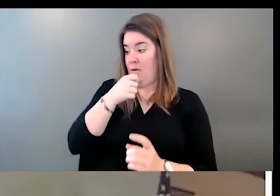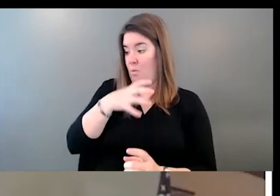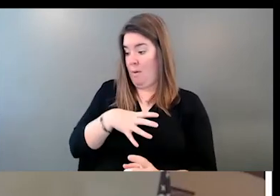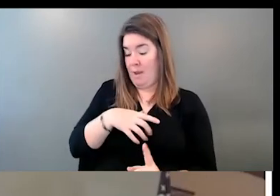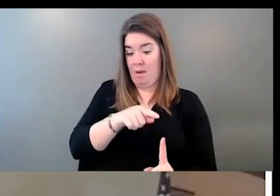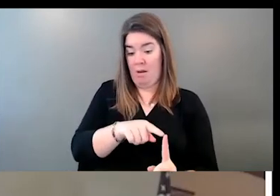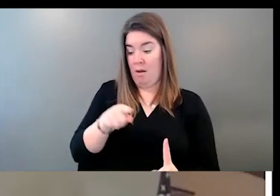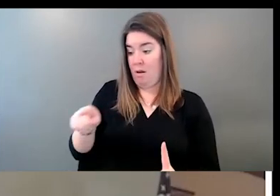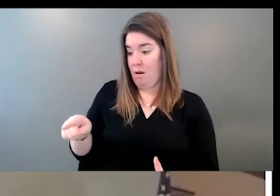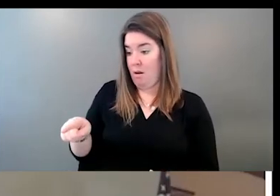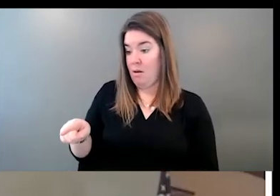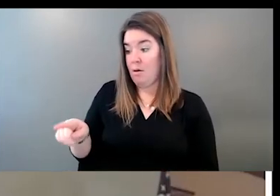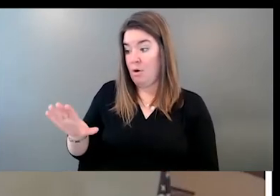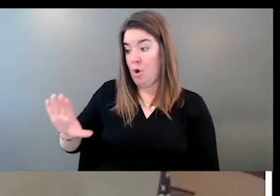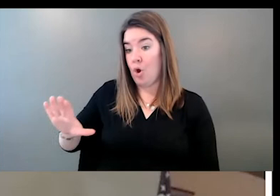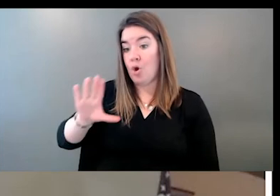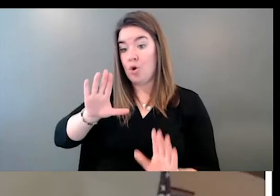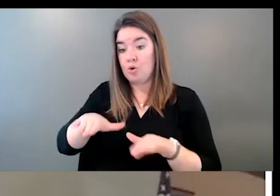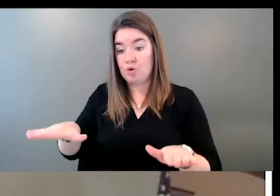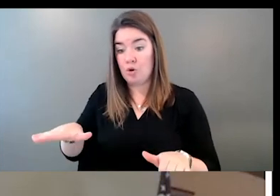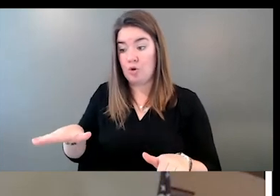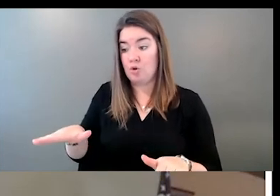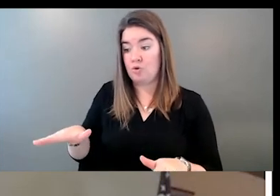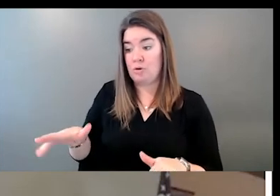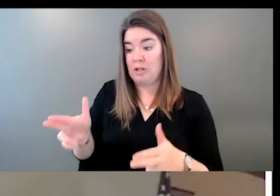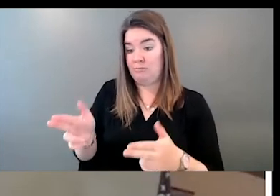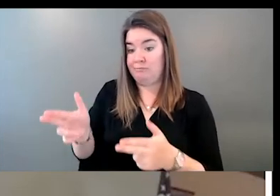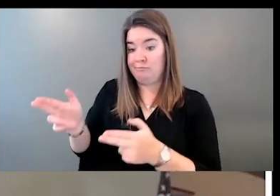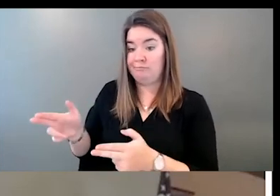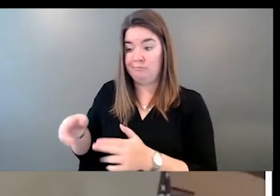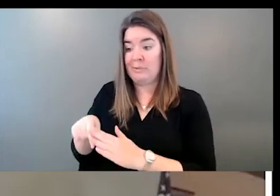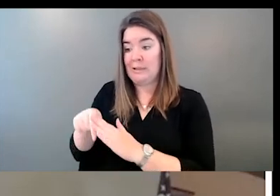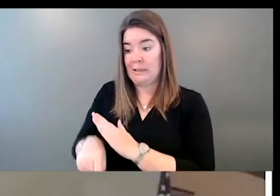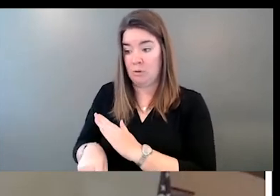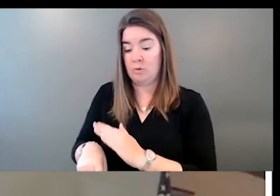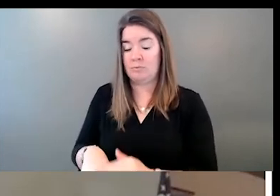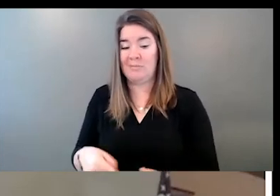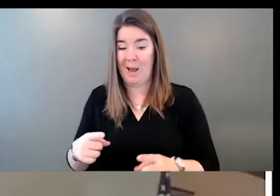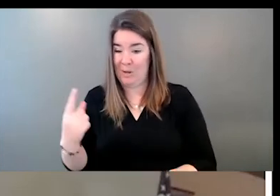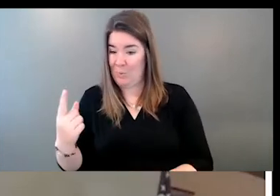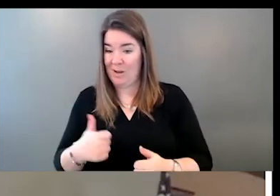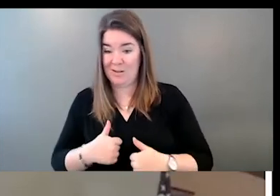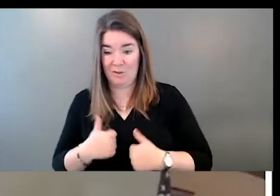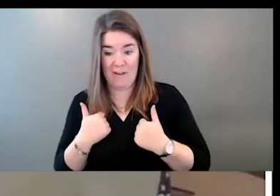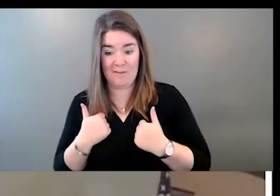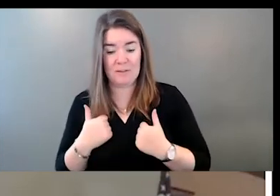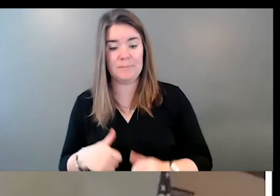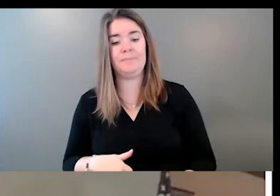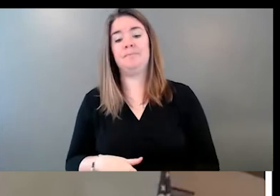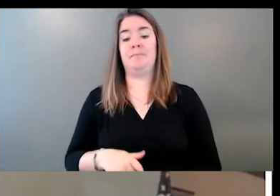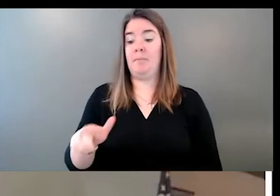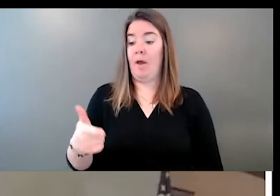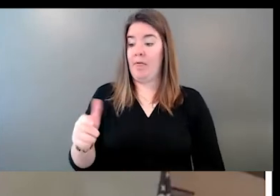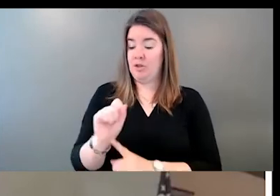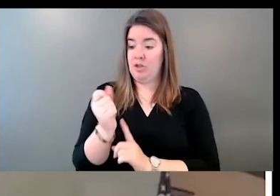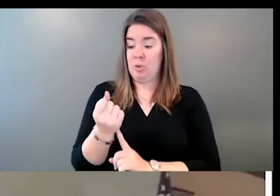shot his girlfriend's 3 young children. One of them has survived. In the other case, during a domestic violence incident, the mother ran